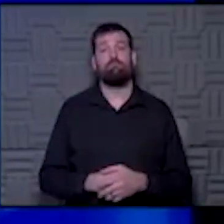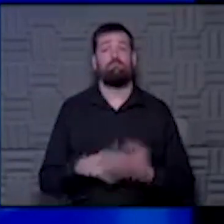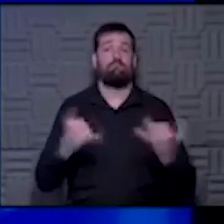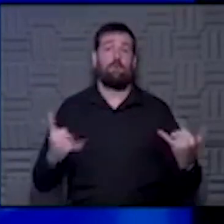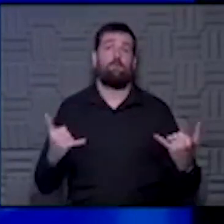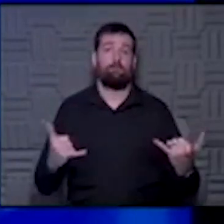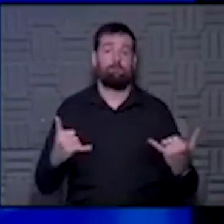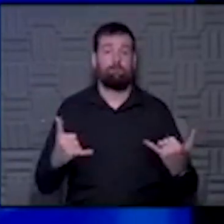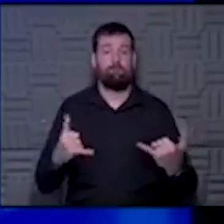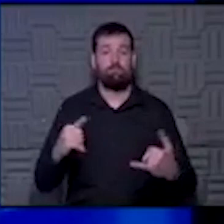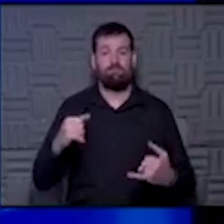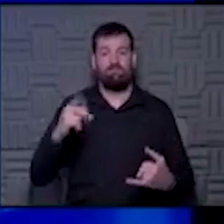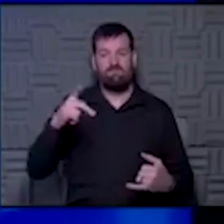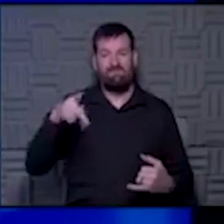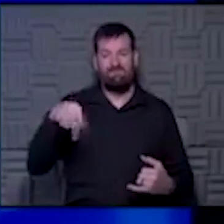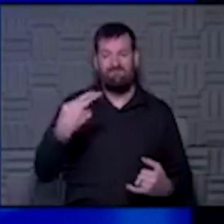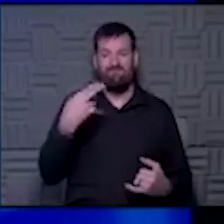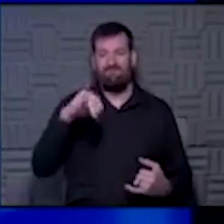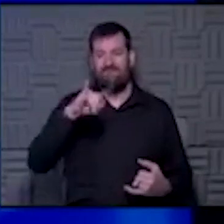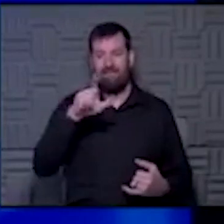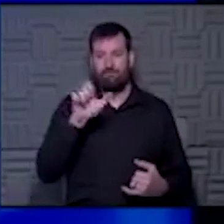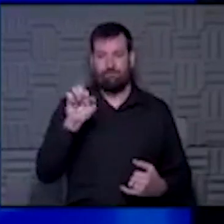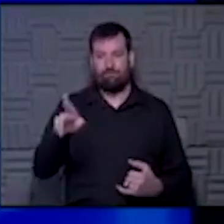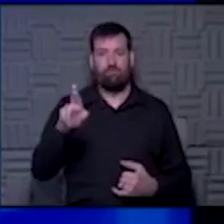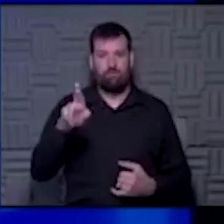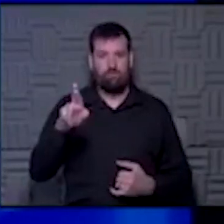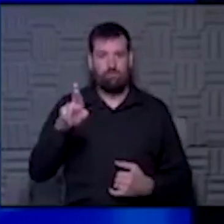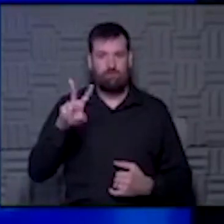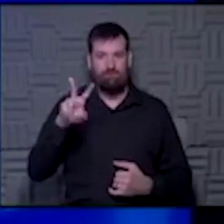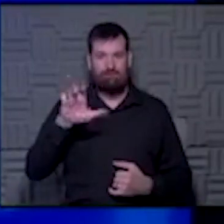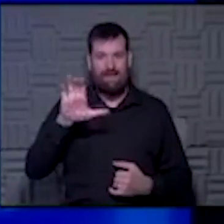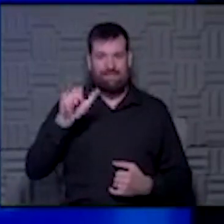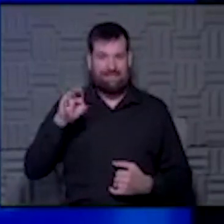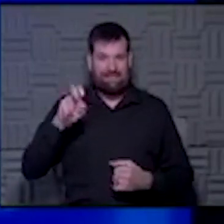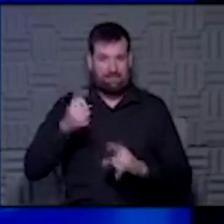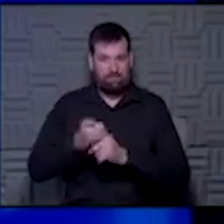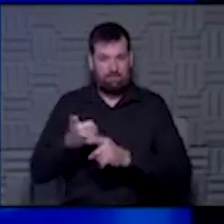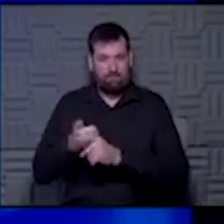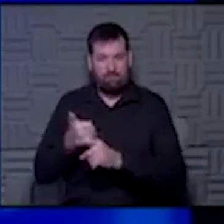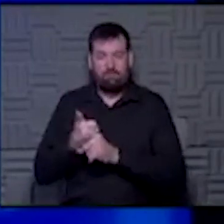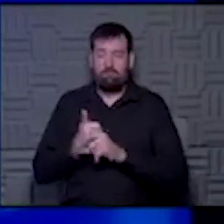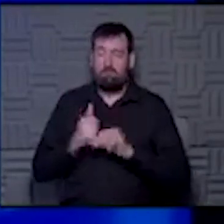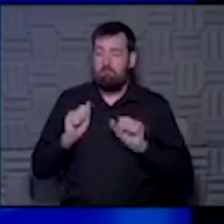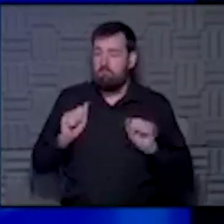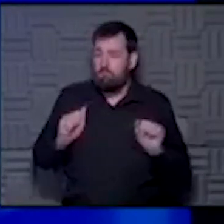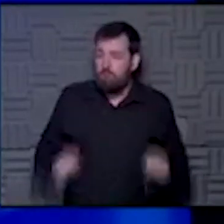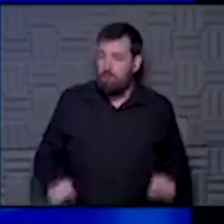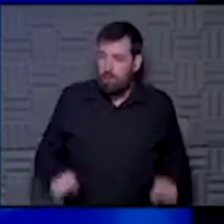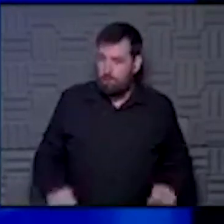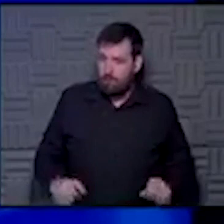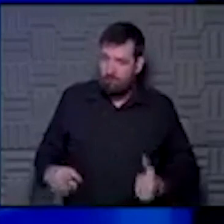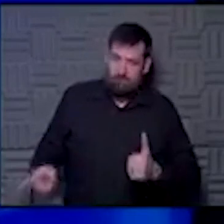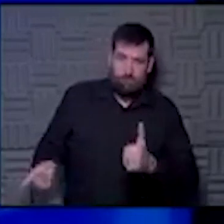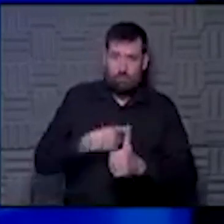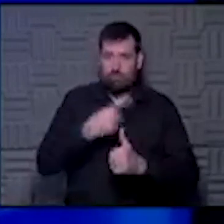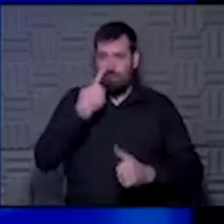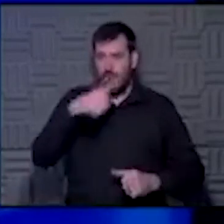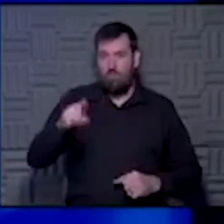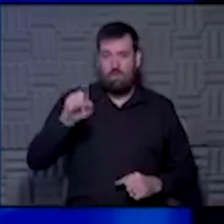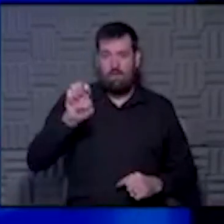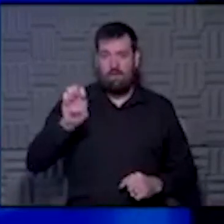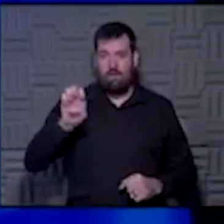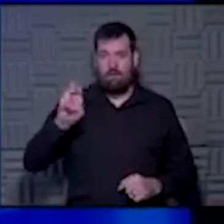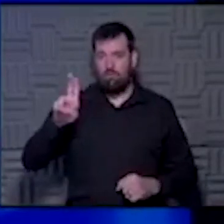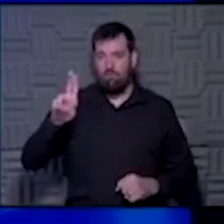is that the Pfizer vaccine is likely, that candidate is likely to be the first to submit for an EUA, and that we hear that